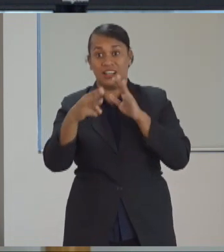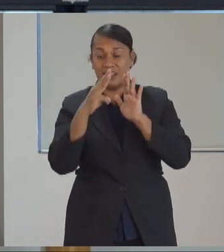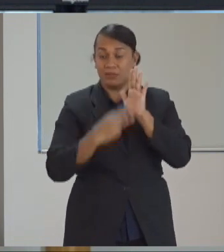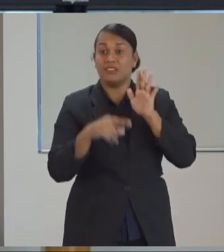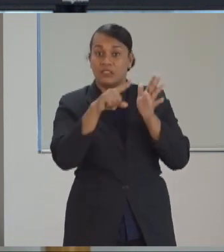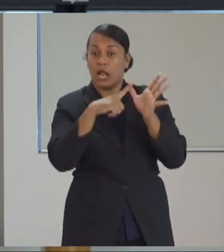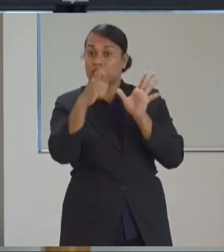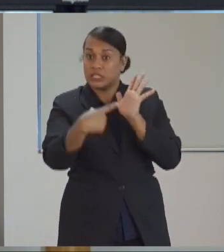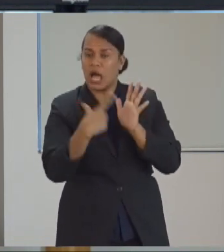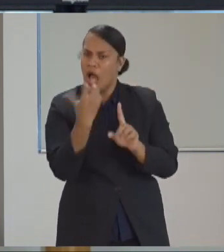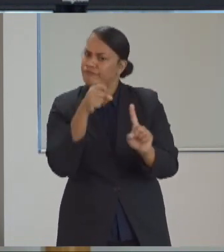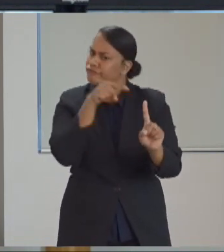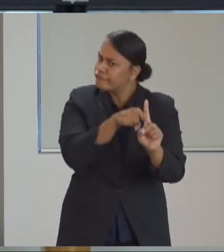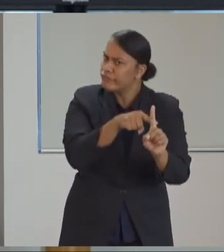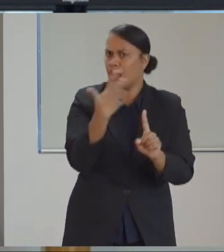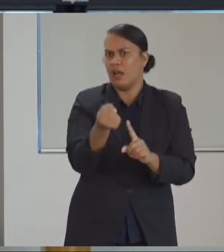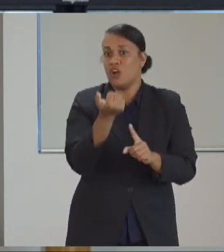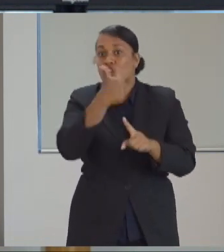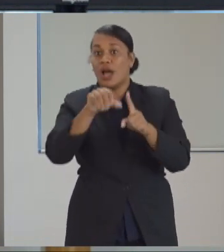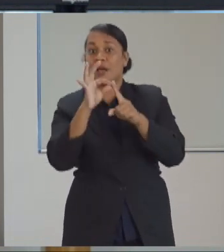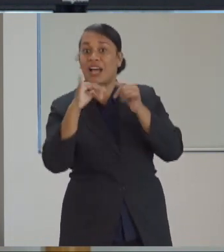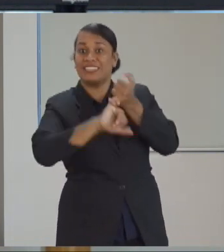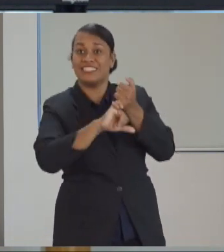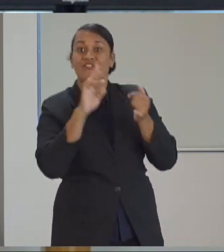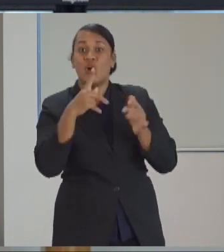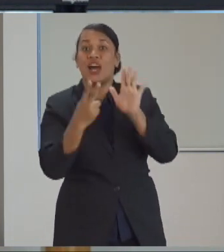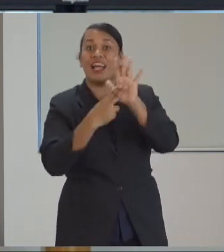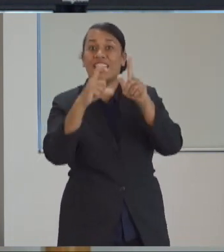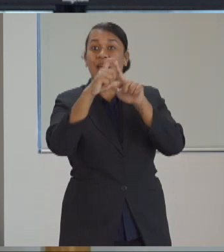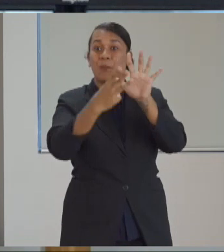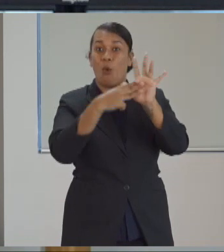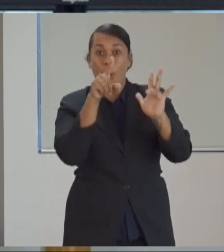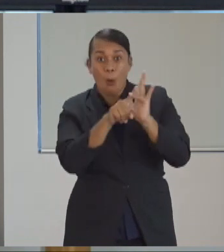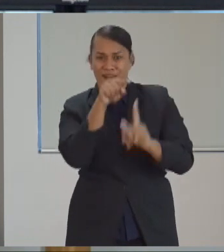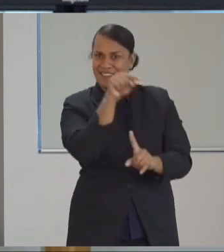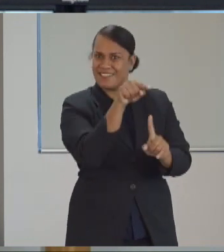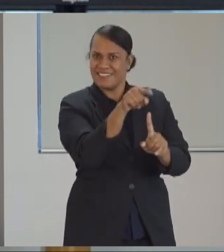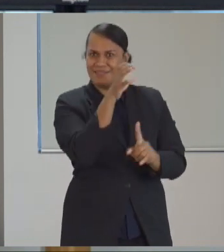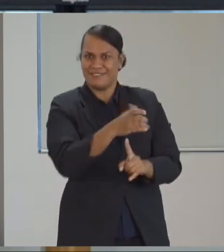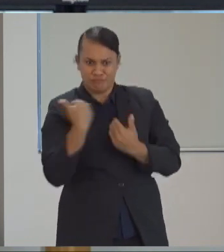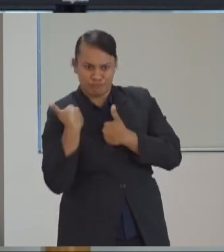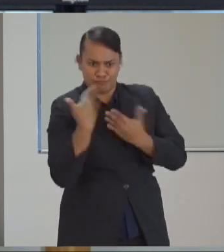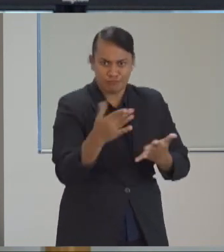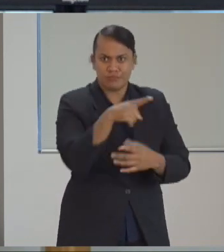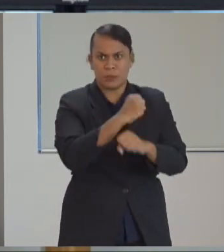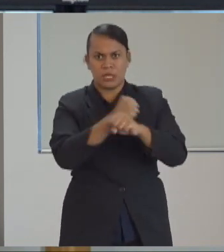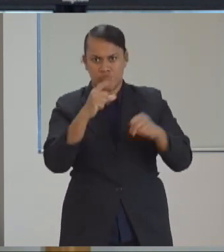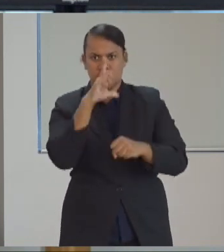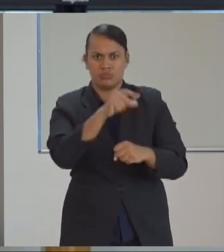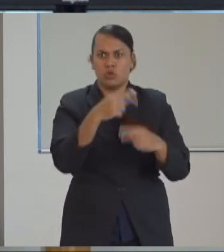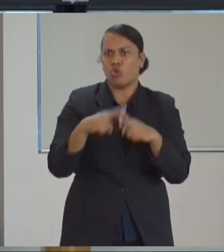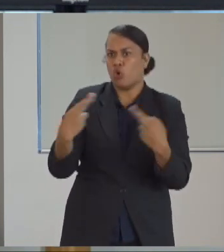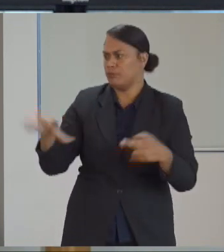the Permanent Secretary for National Disaster Management to be able to garner resources, to be able